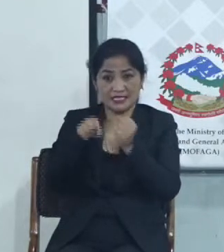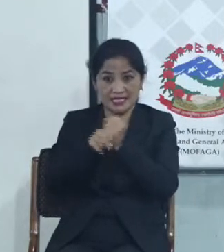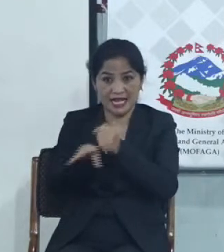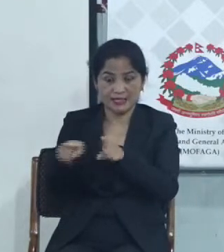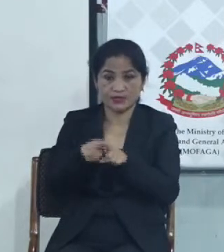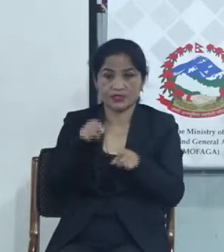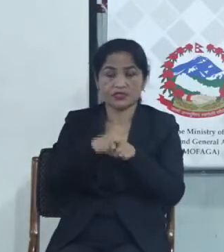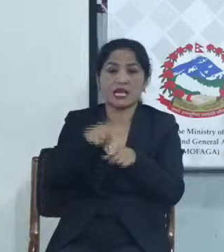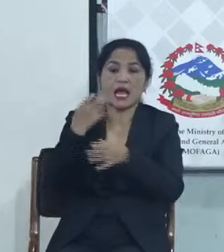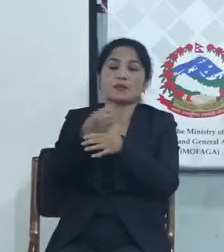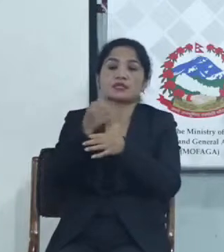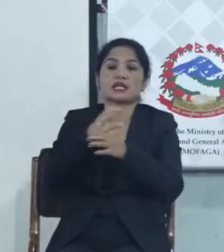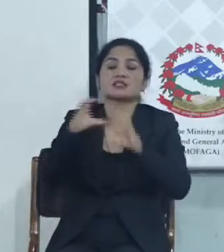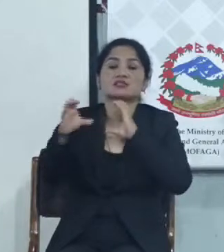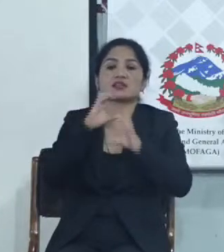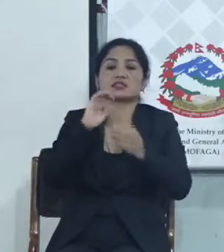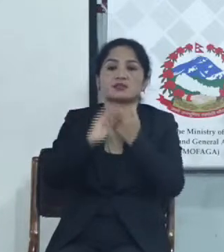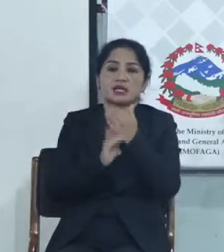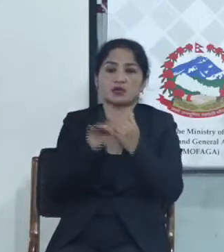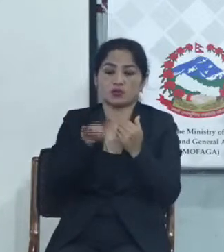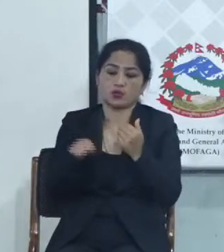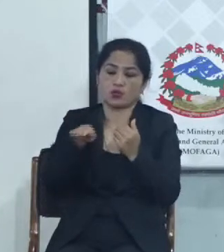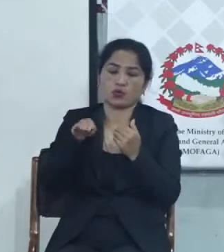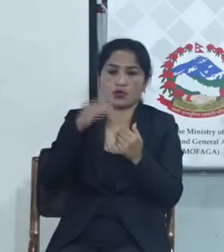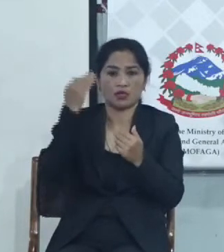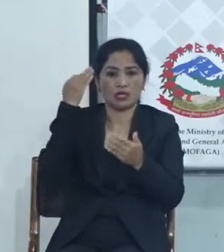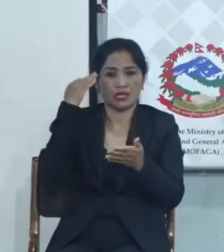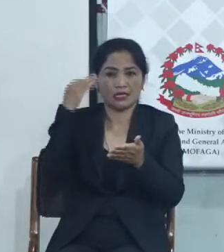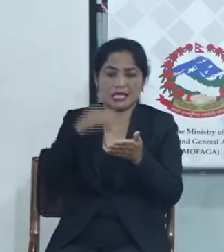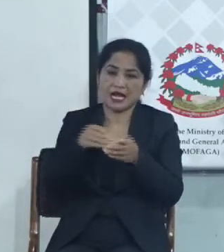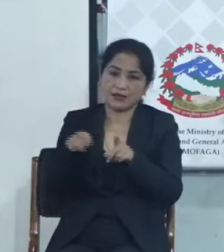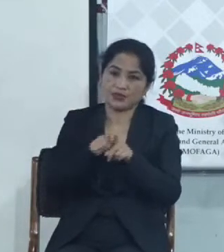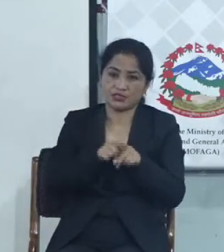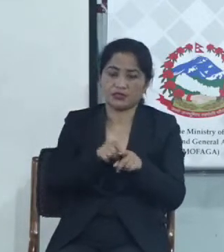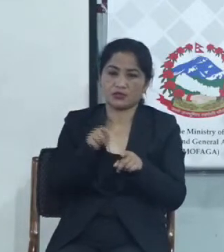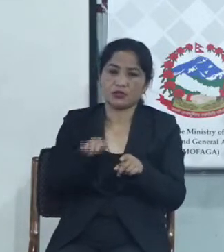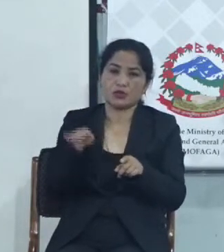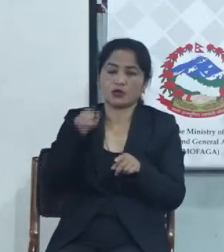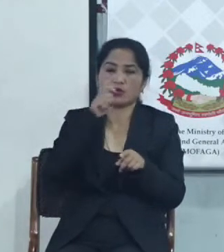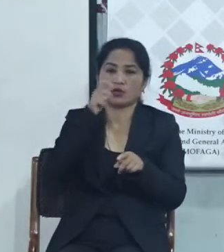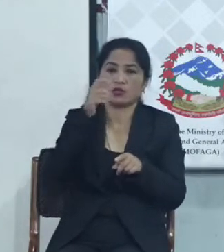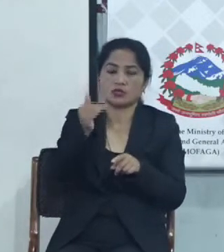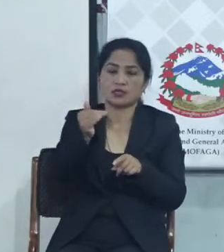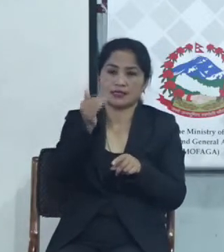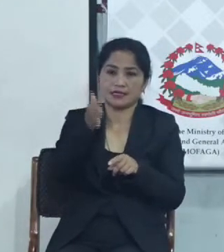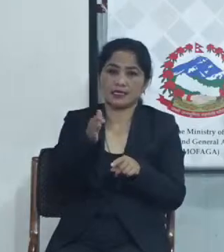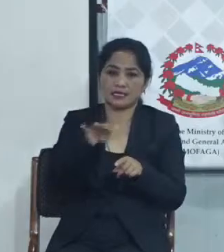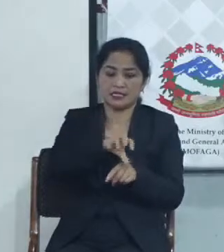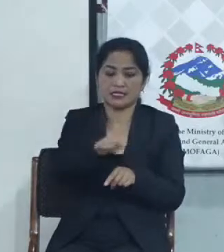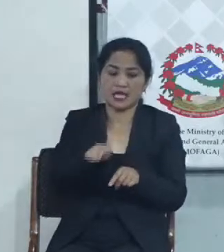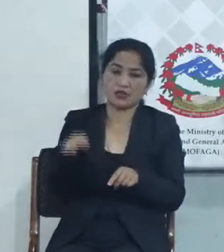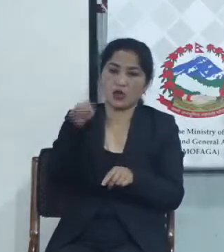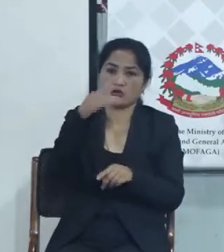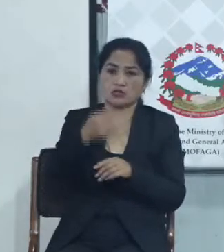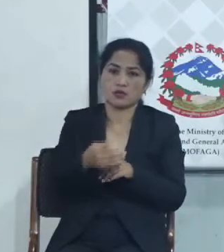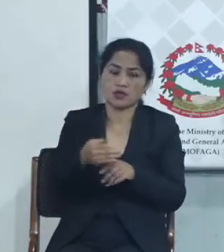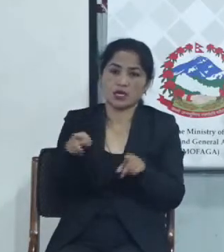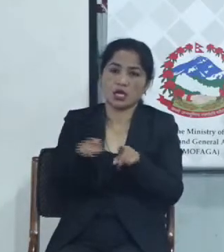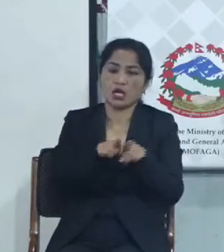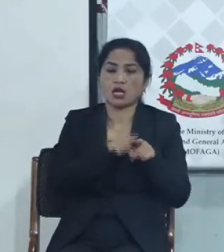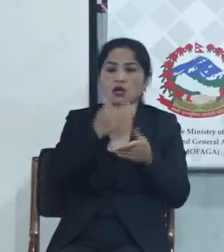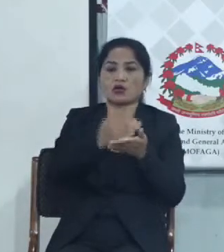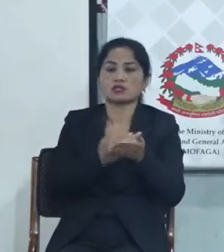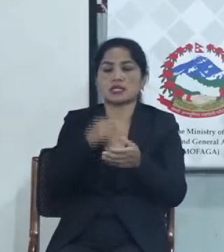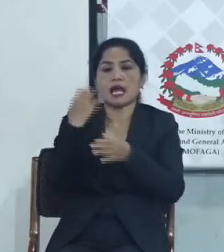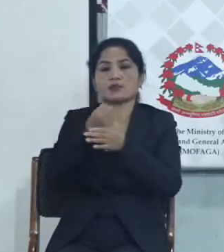operation guidelines. We do have that. So how can we establish the emergency communication system and mechanism? Those things